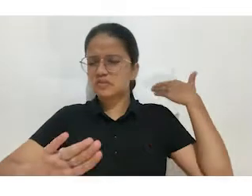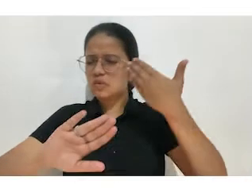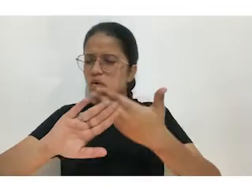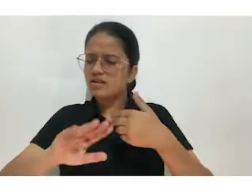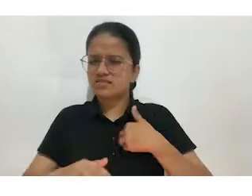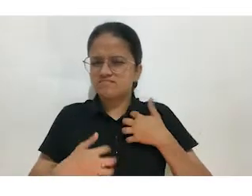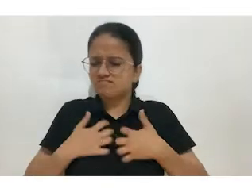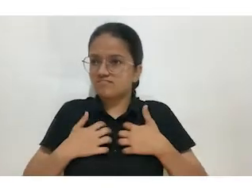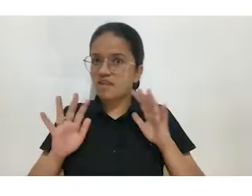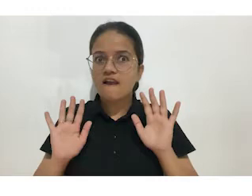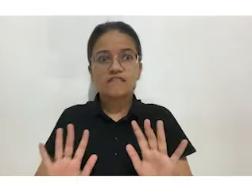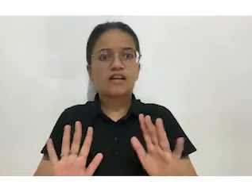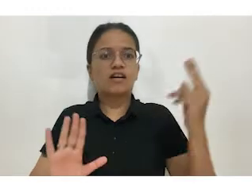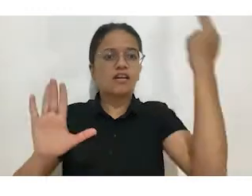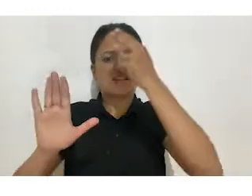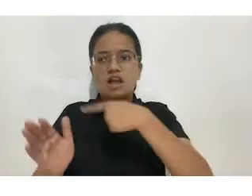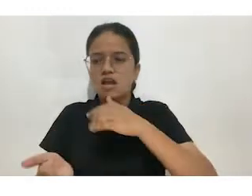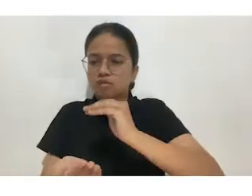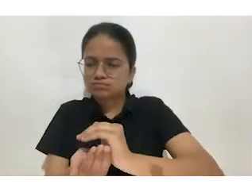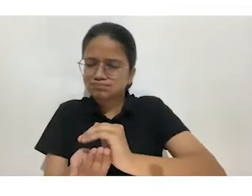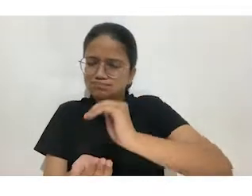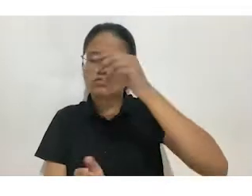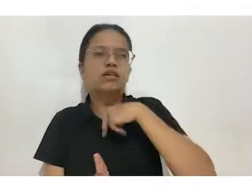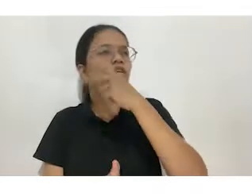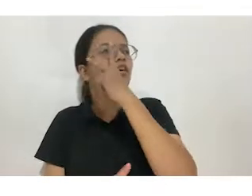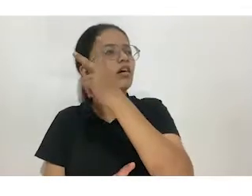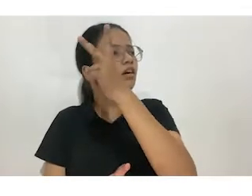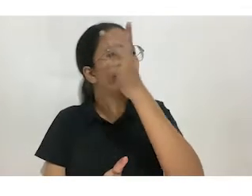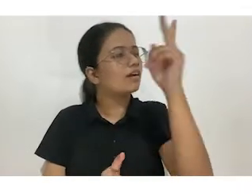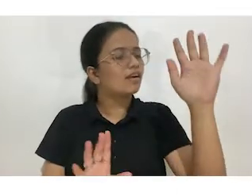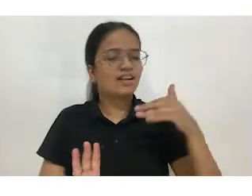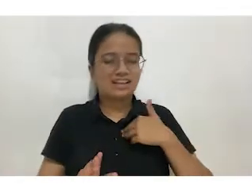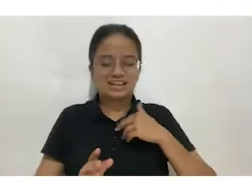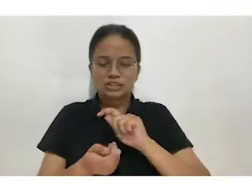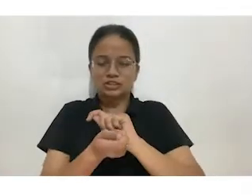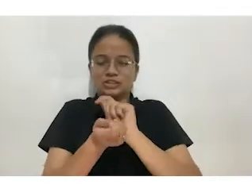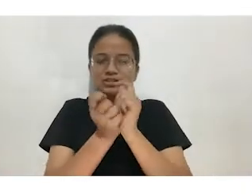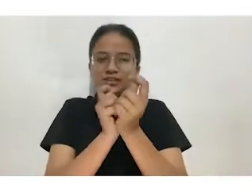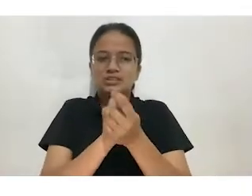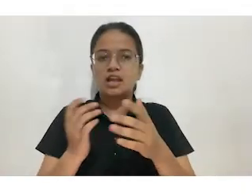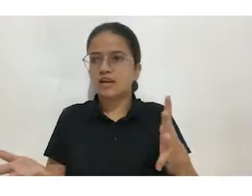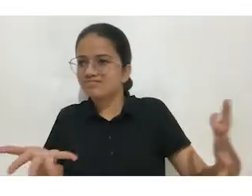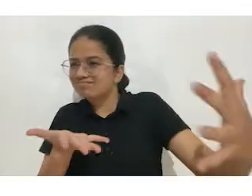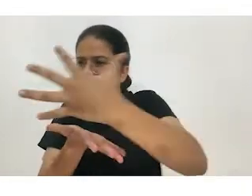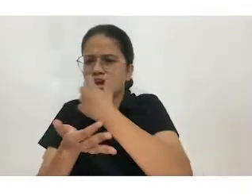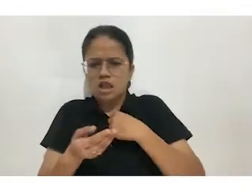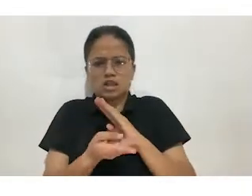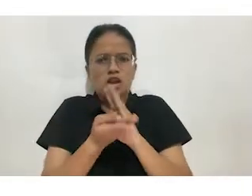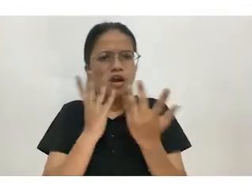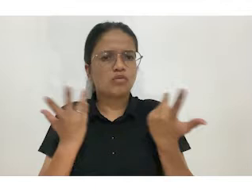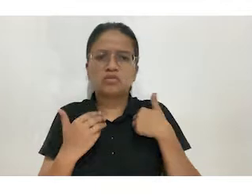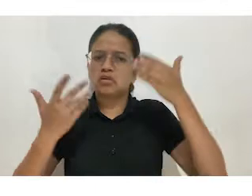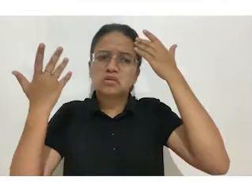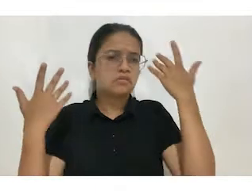I've always been interested in art because I grew up around it. I don't even know when I became a collector, but it was